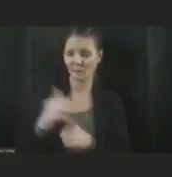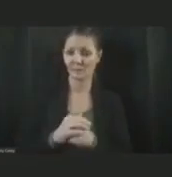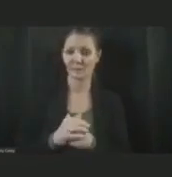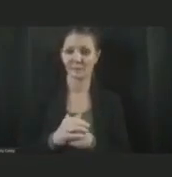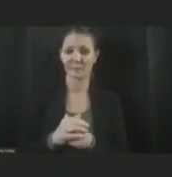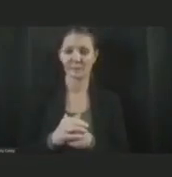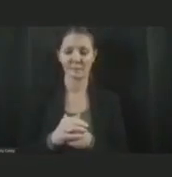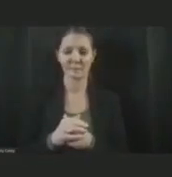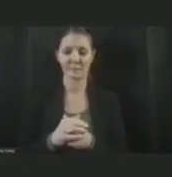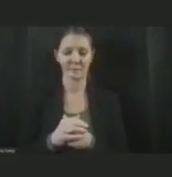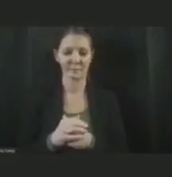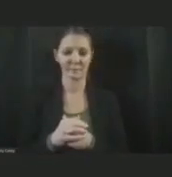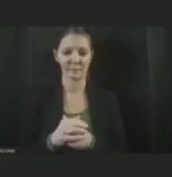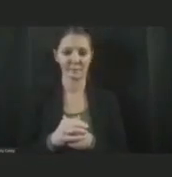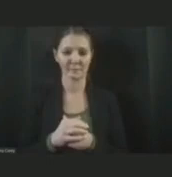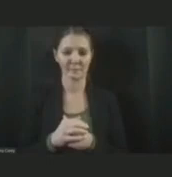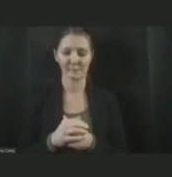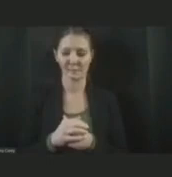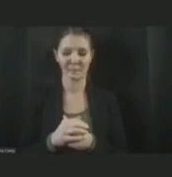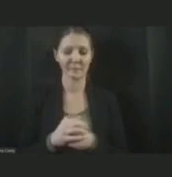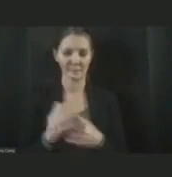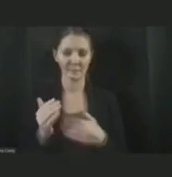Happy to take that. Thanks, Go Matt. ahead.